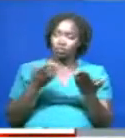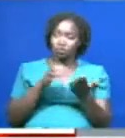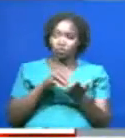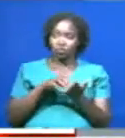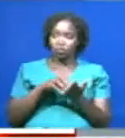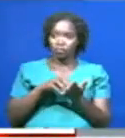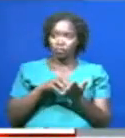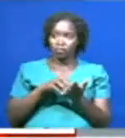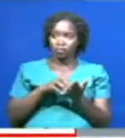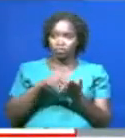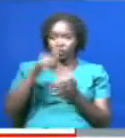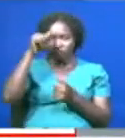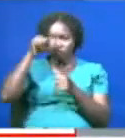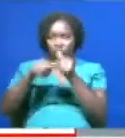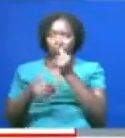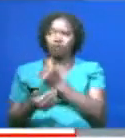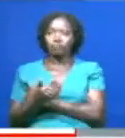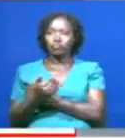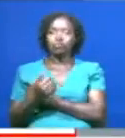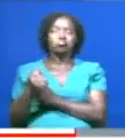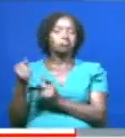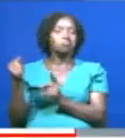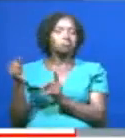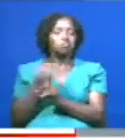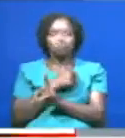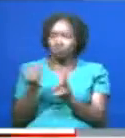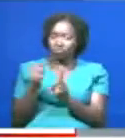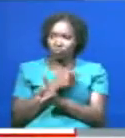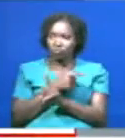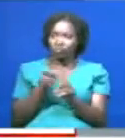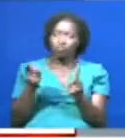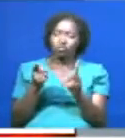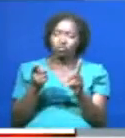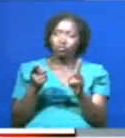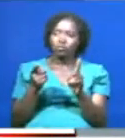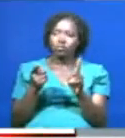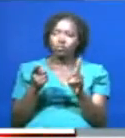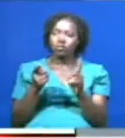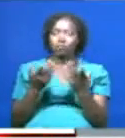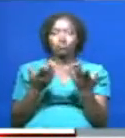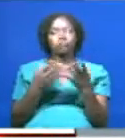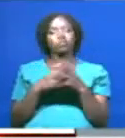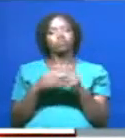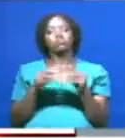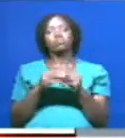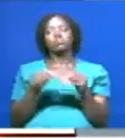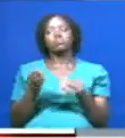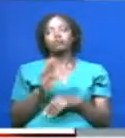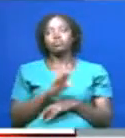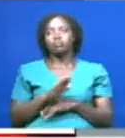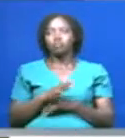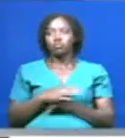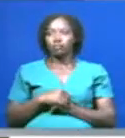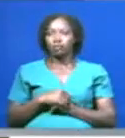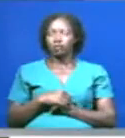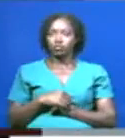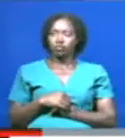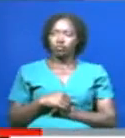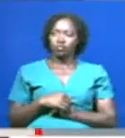in the morning, it was a very chaotic situation, but somehow you can see some calmness in the background. But first of all, let's listen